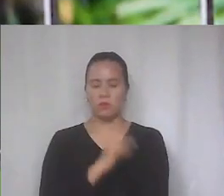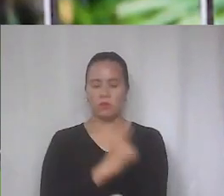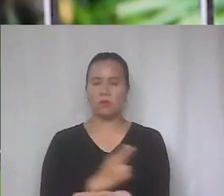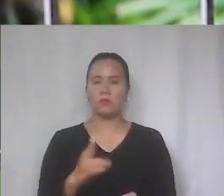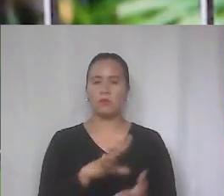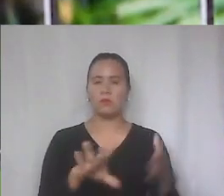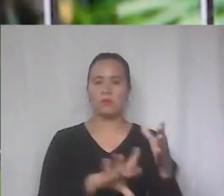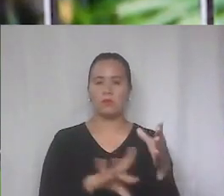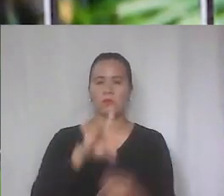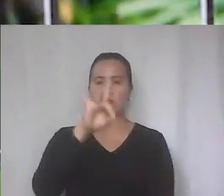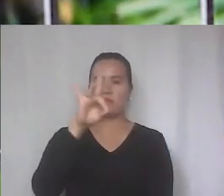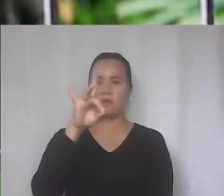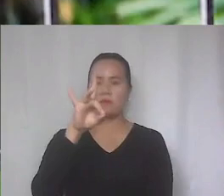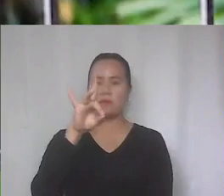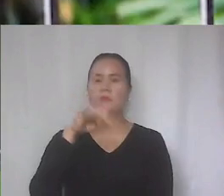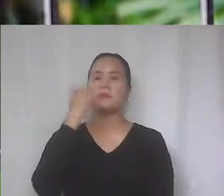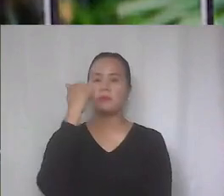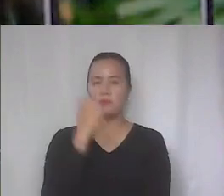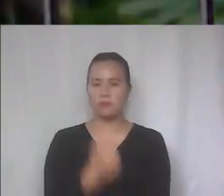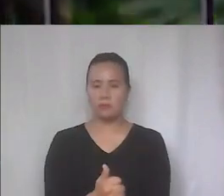Spirit. Amen.